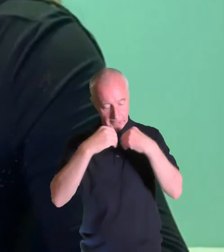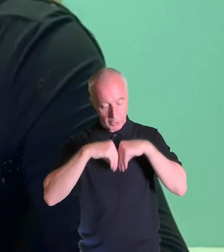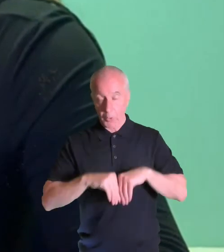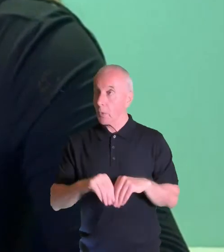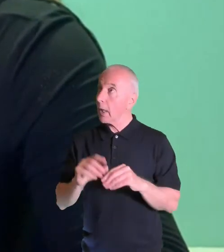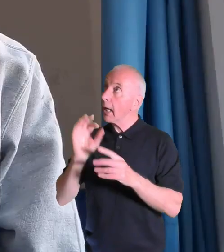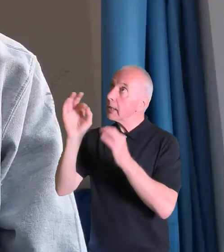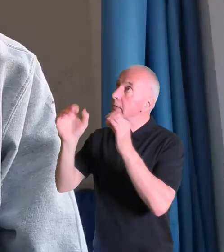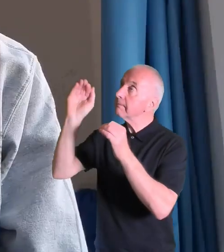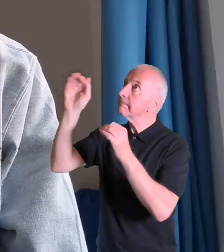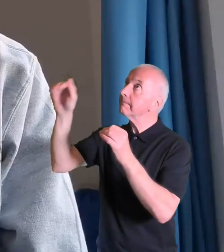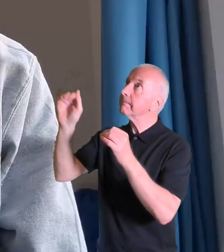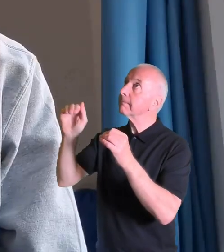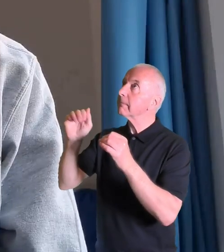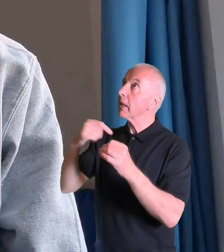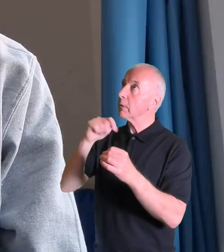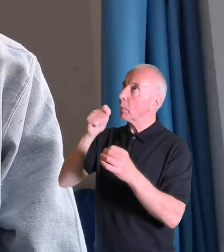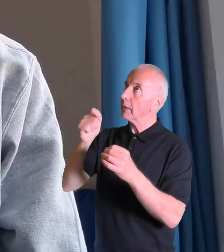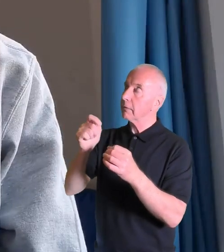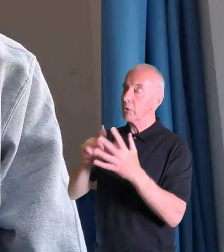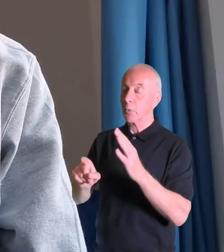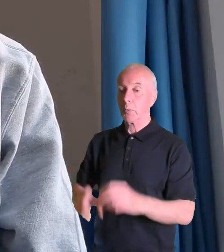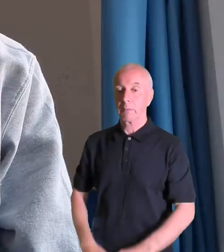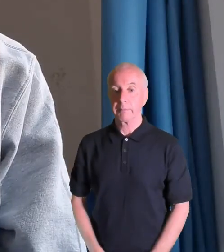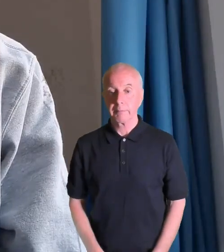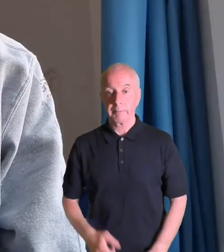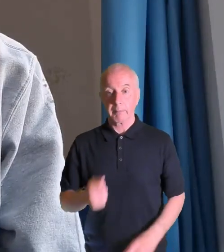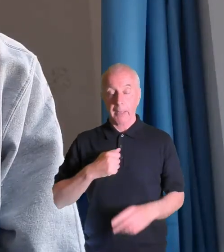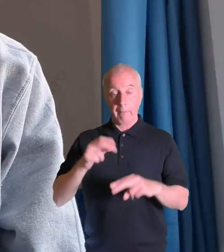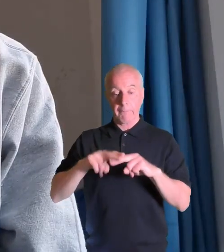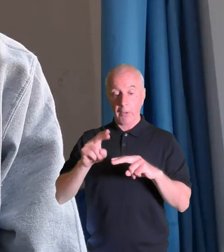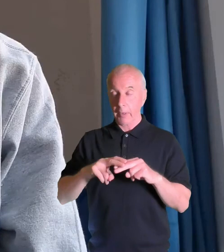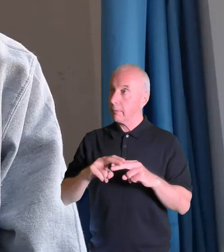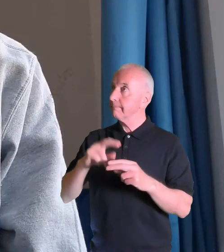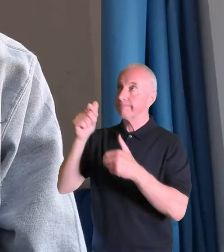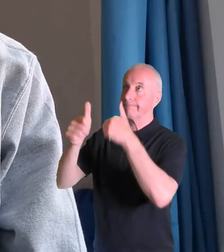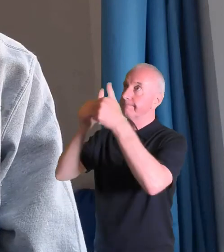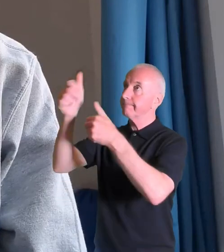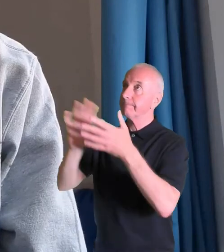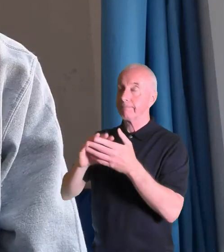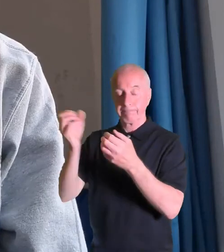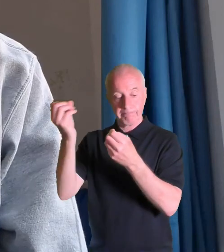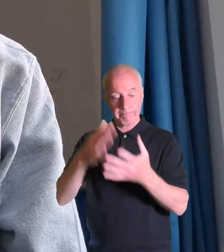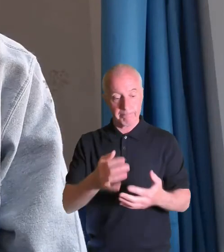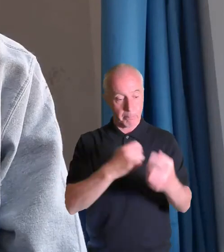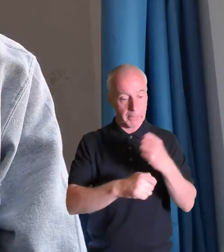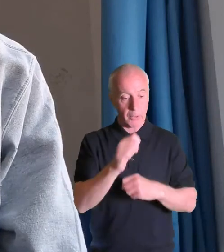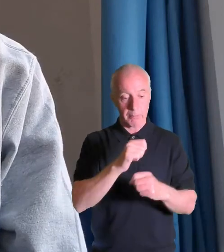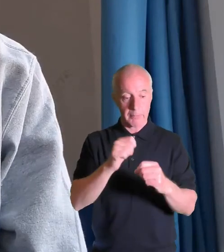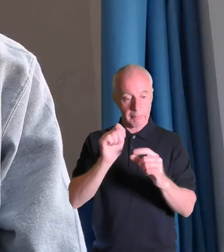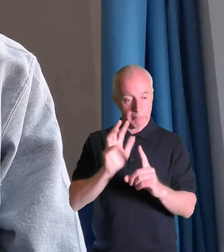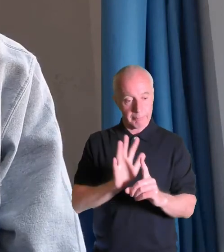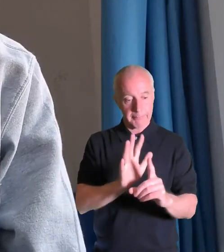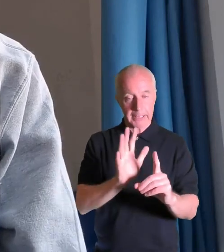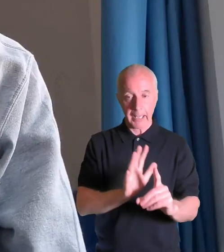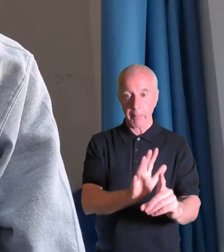for you. My Father is glorified by this, that you bear much fruit and become my disciples. As the Father has